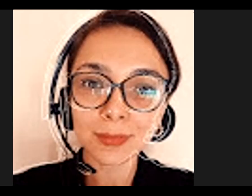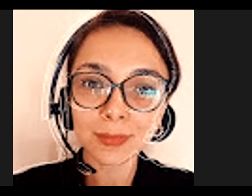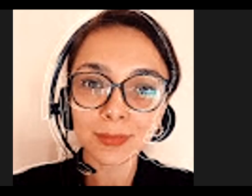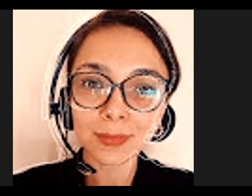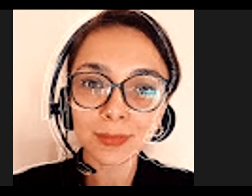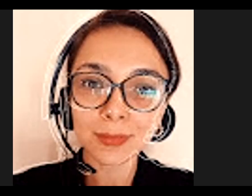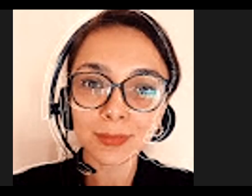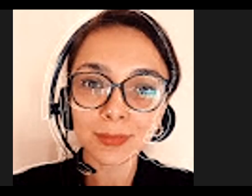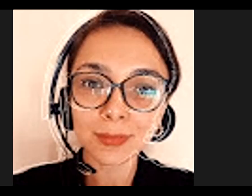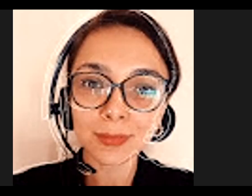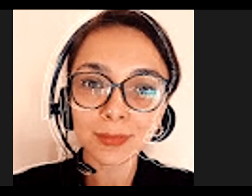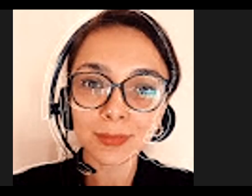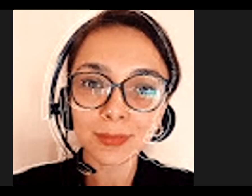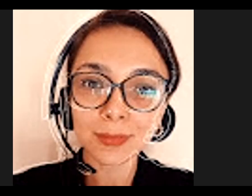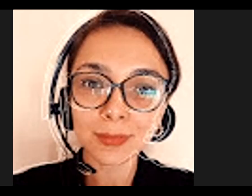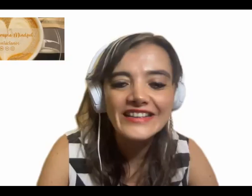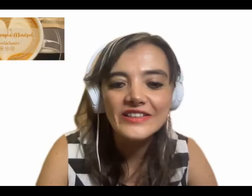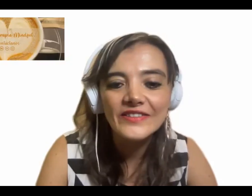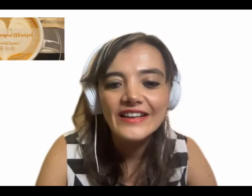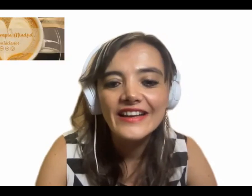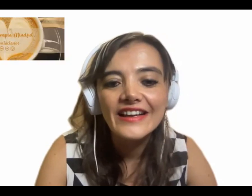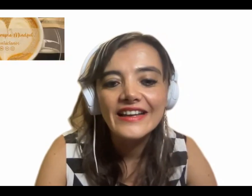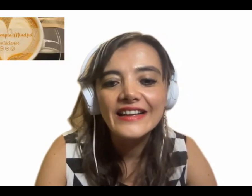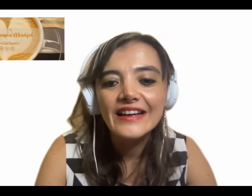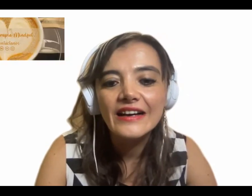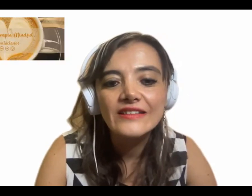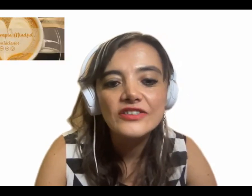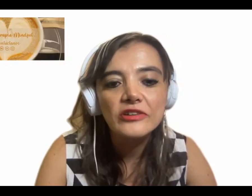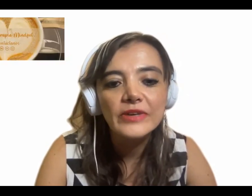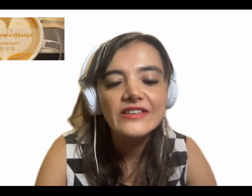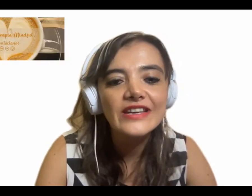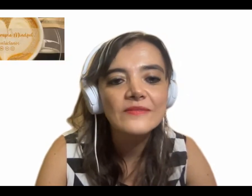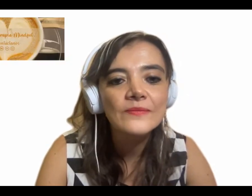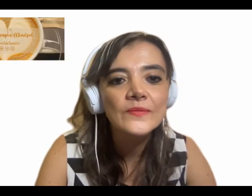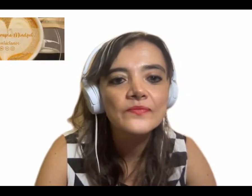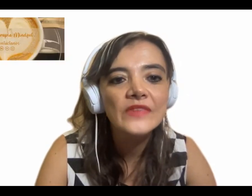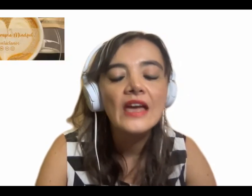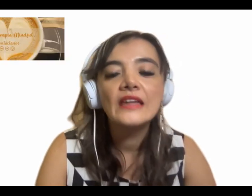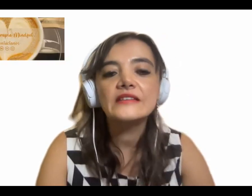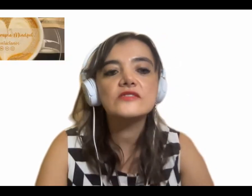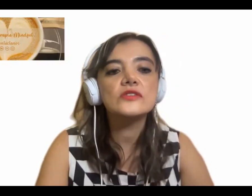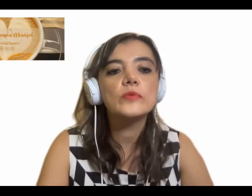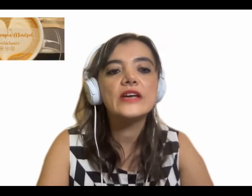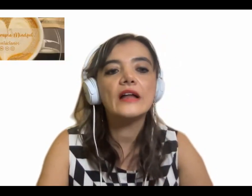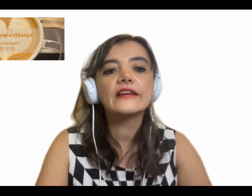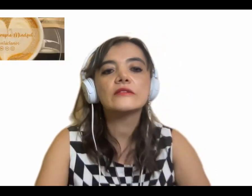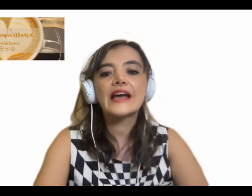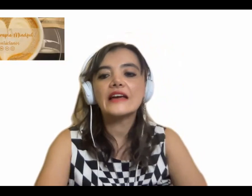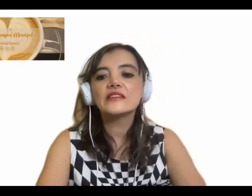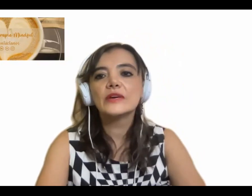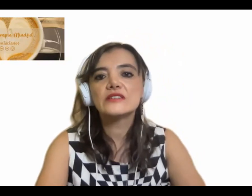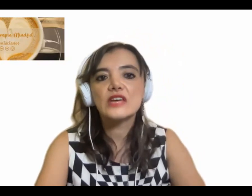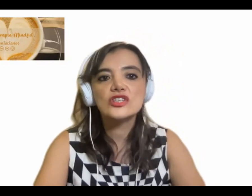Yes. Thank you. Okay, so I'll share my screen. This is going to be a